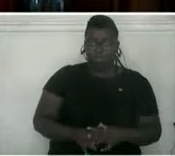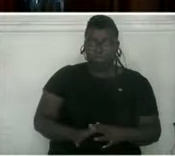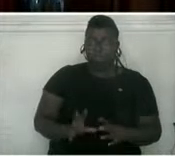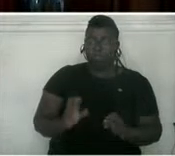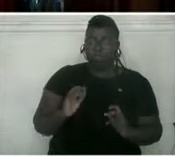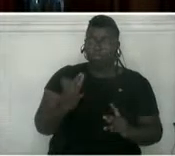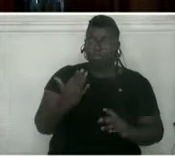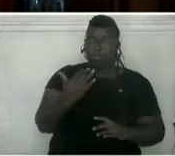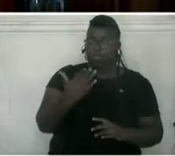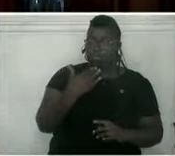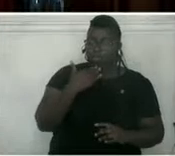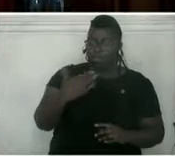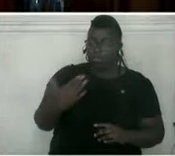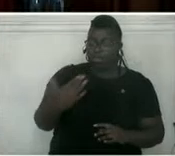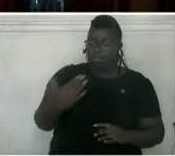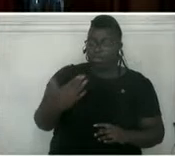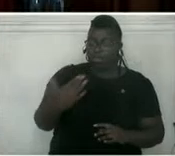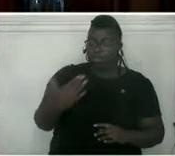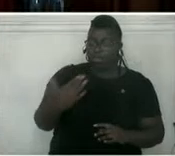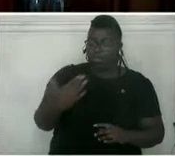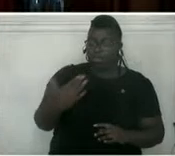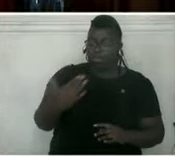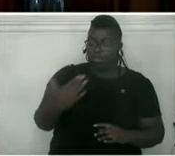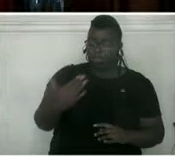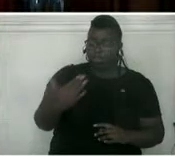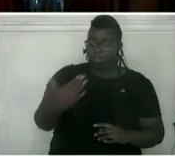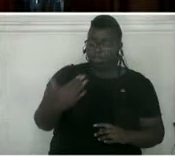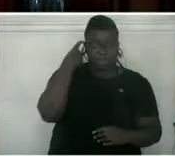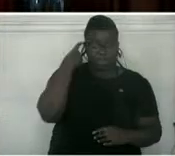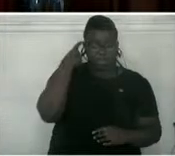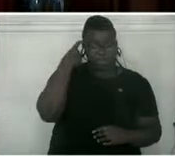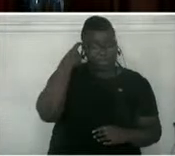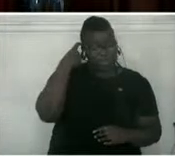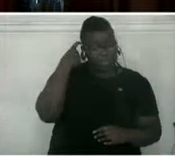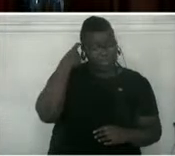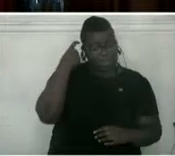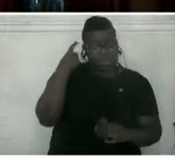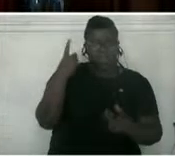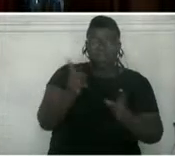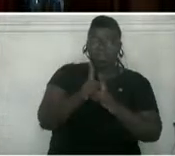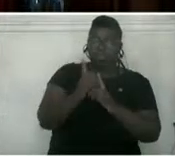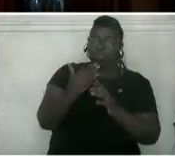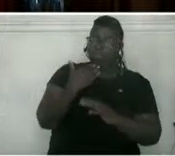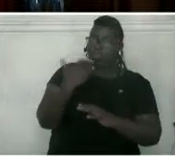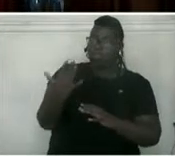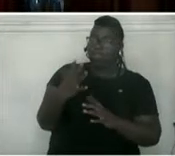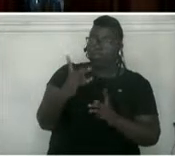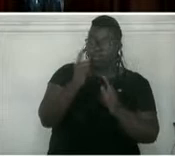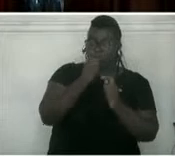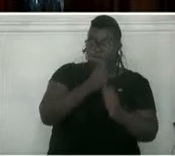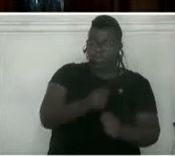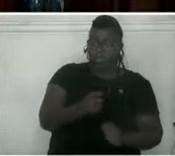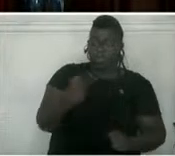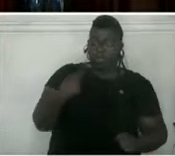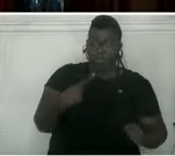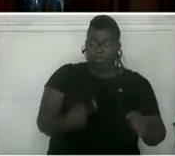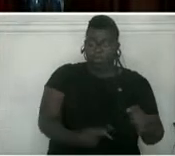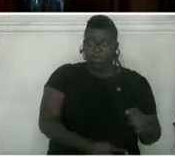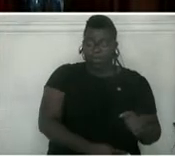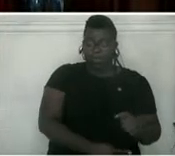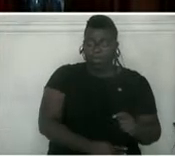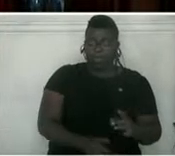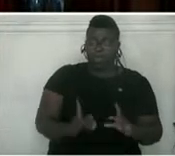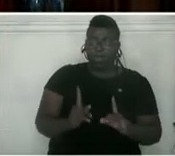Thank you, Madam Secretary. Thank you, Honourable Premier, once more. Thank